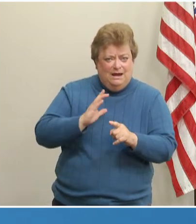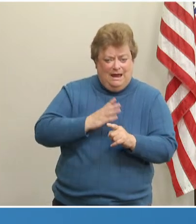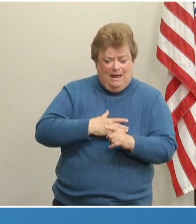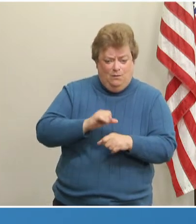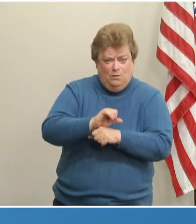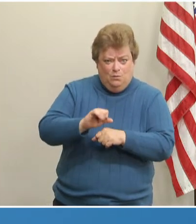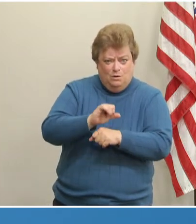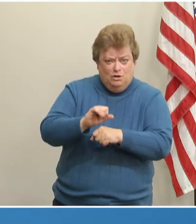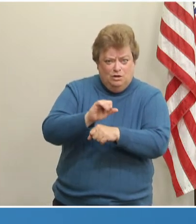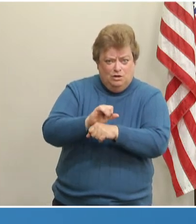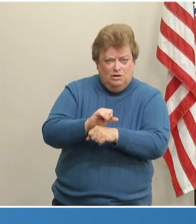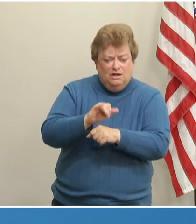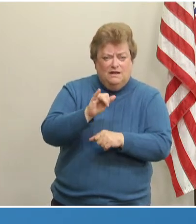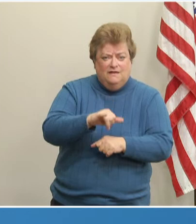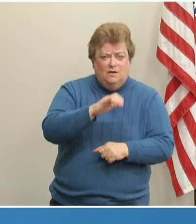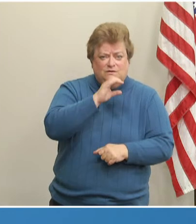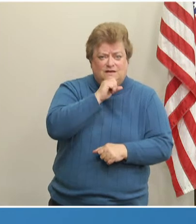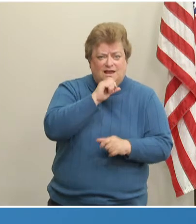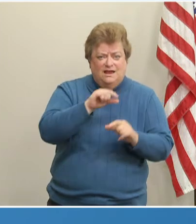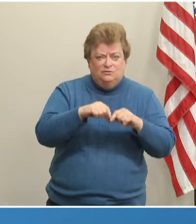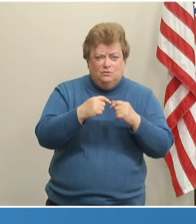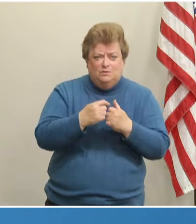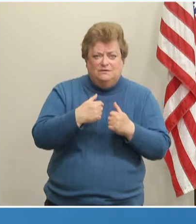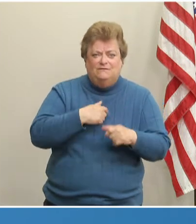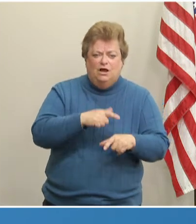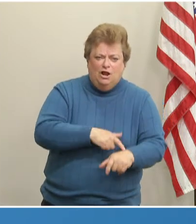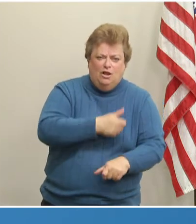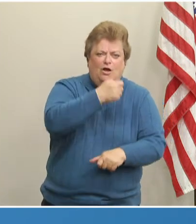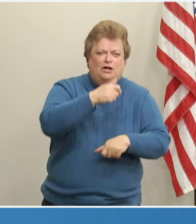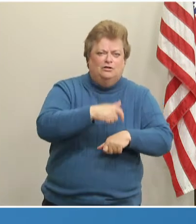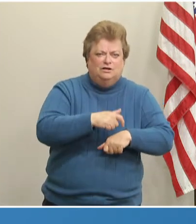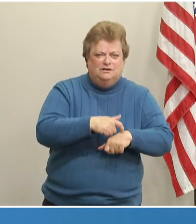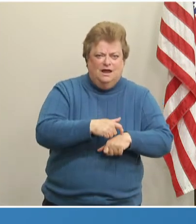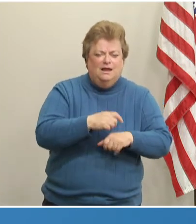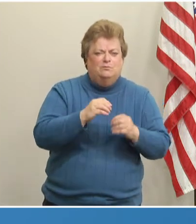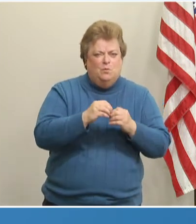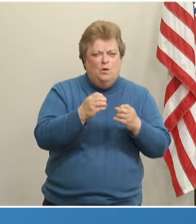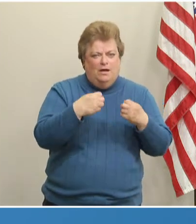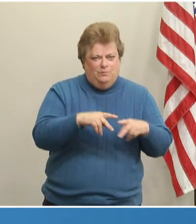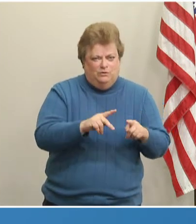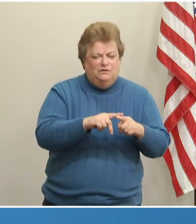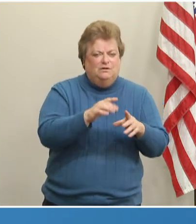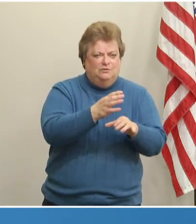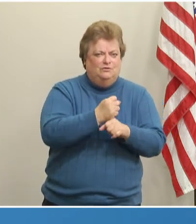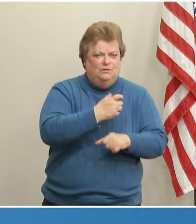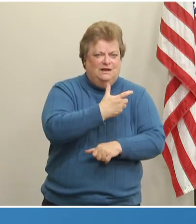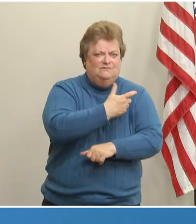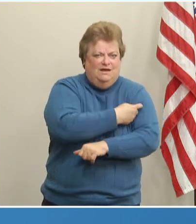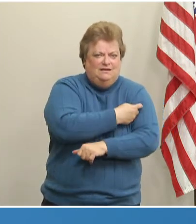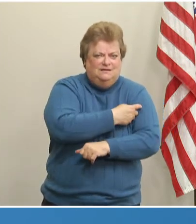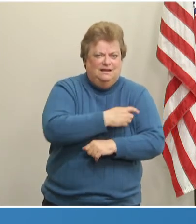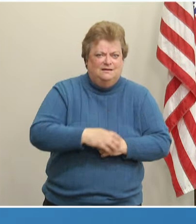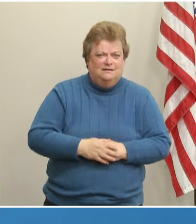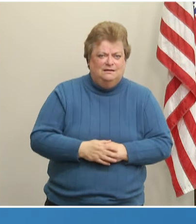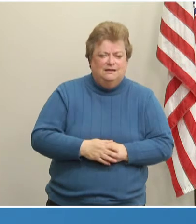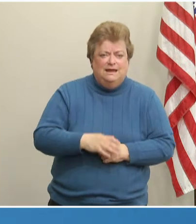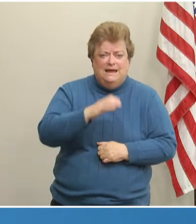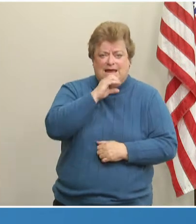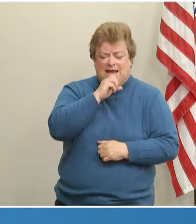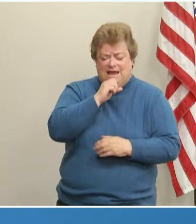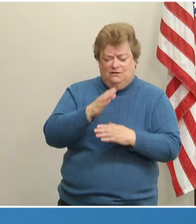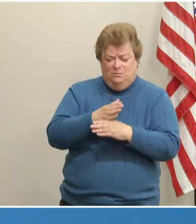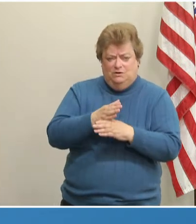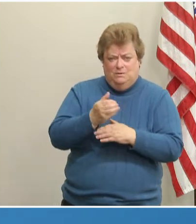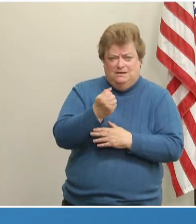effort, these age groups have had a longer period of time and more opportunities to get vaccinated. The age groups